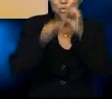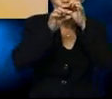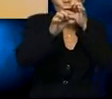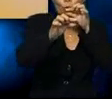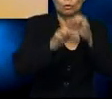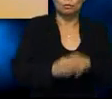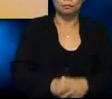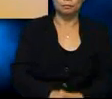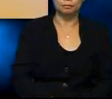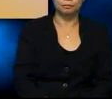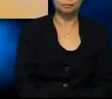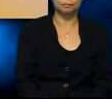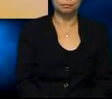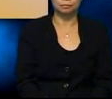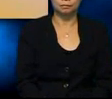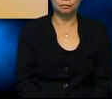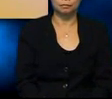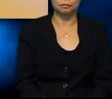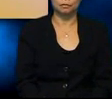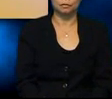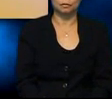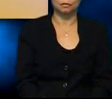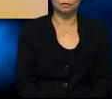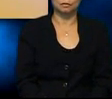Let's measure the straw.